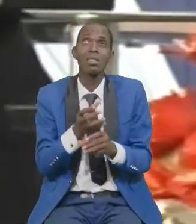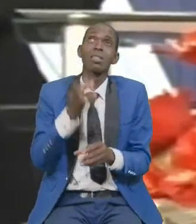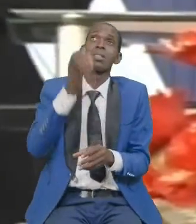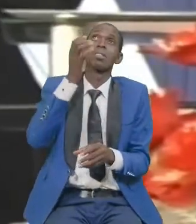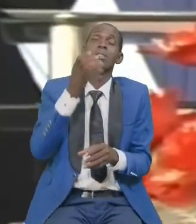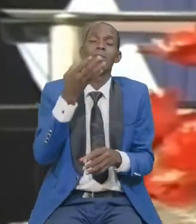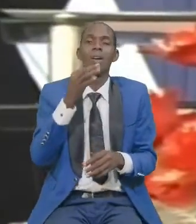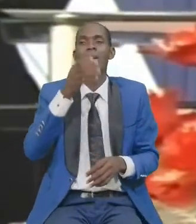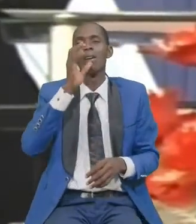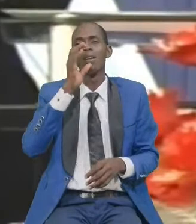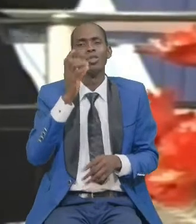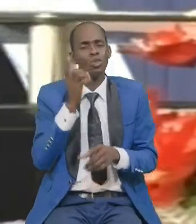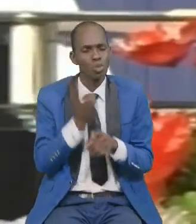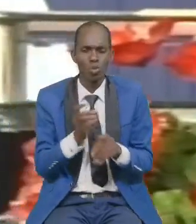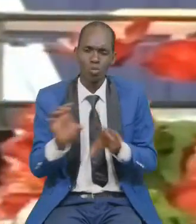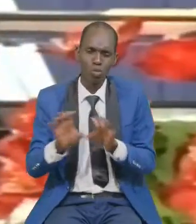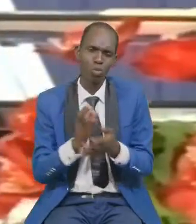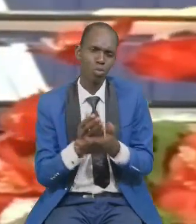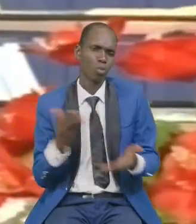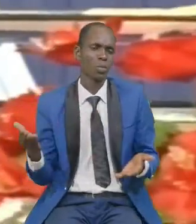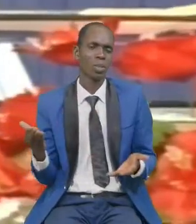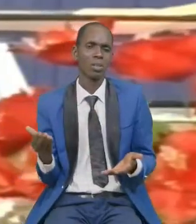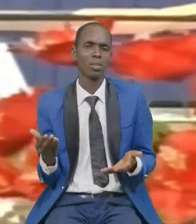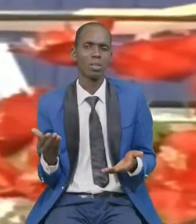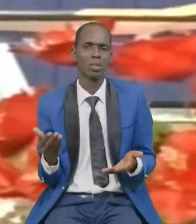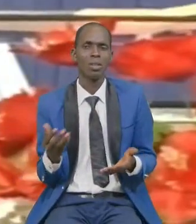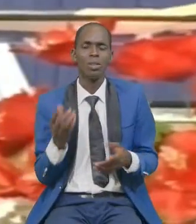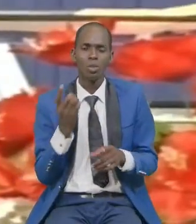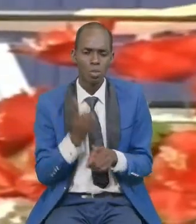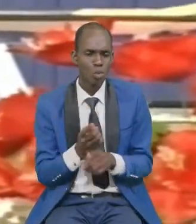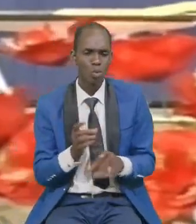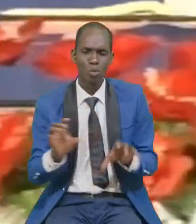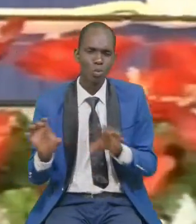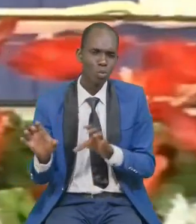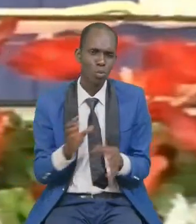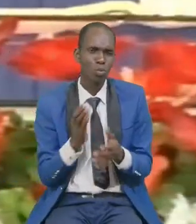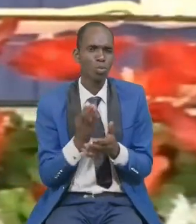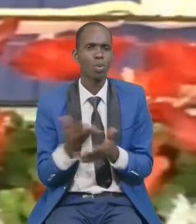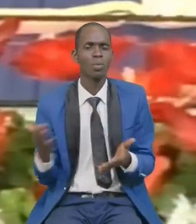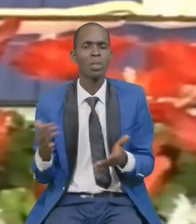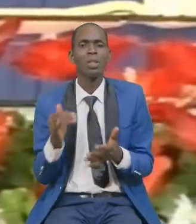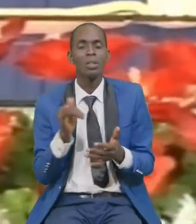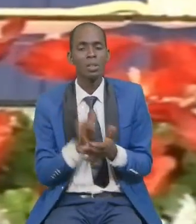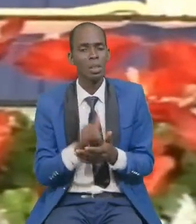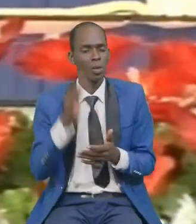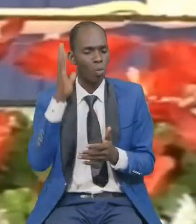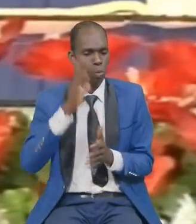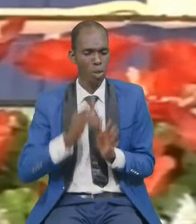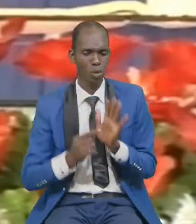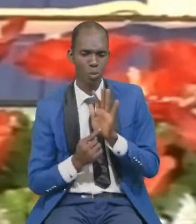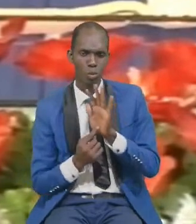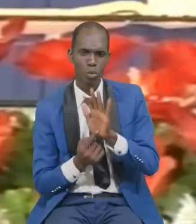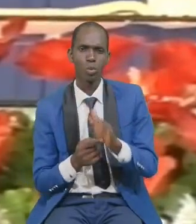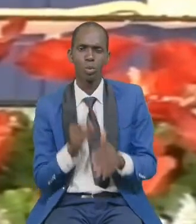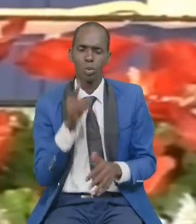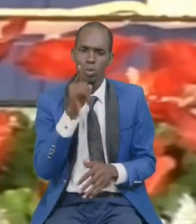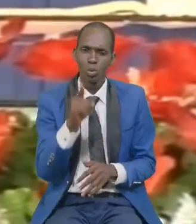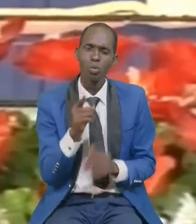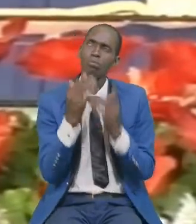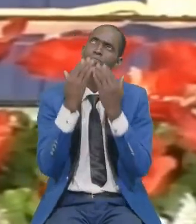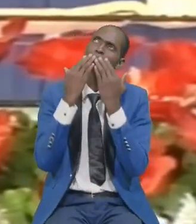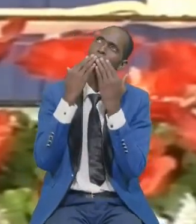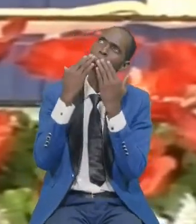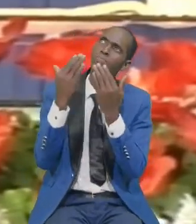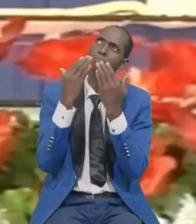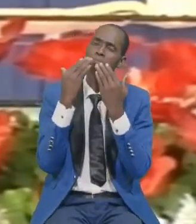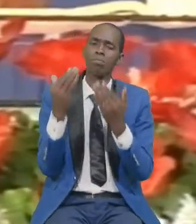just do something. Just do something that will show you appreciate my